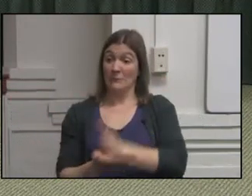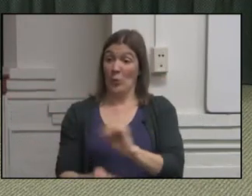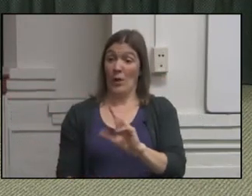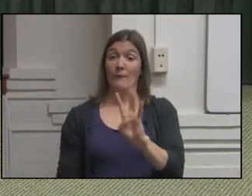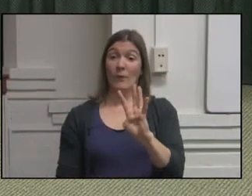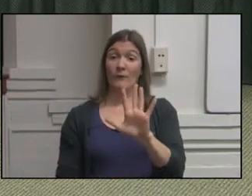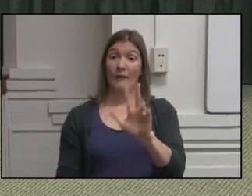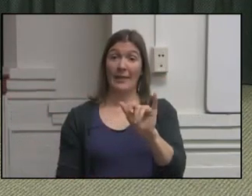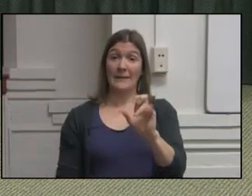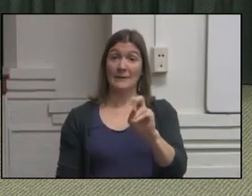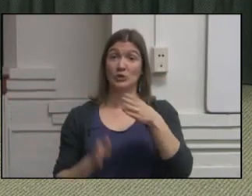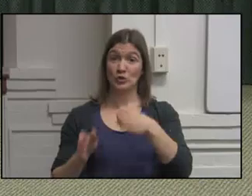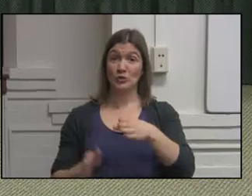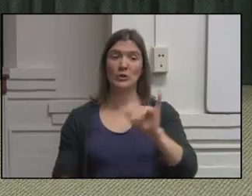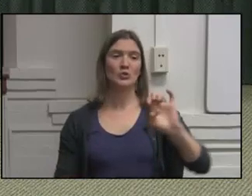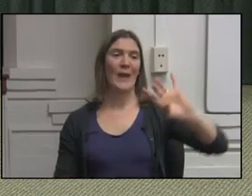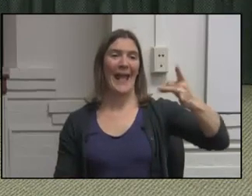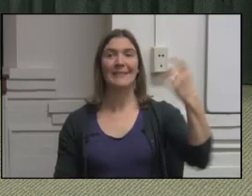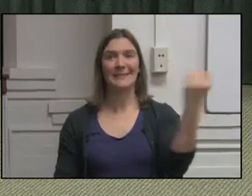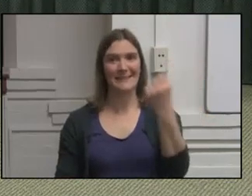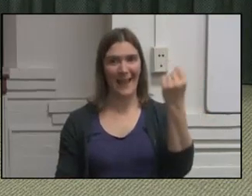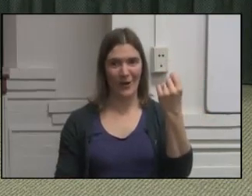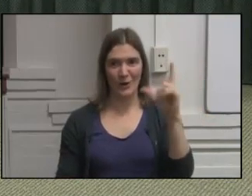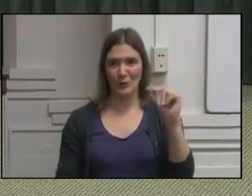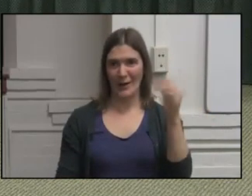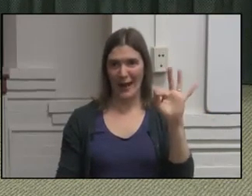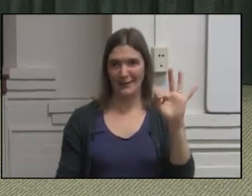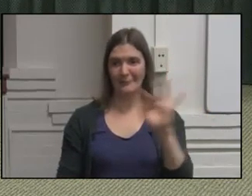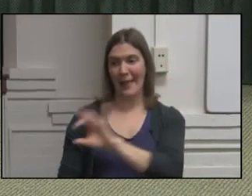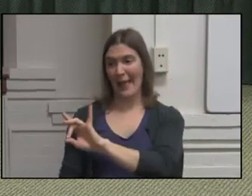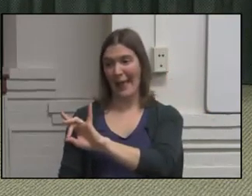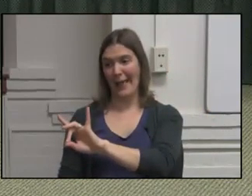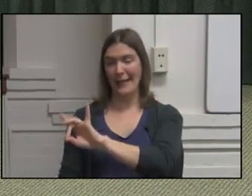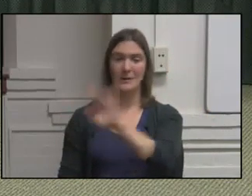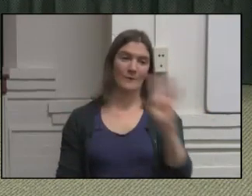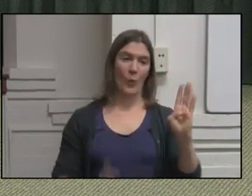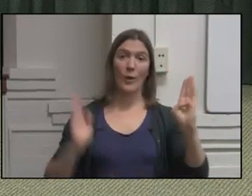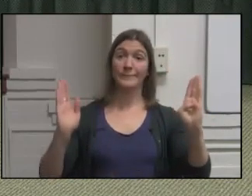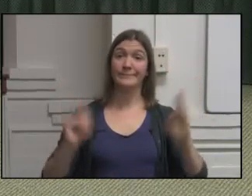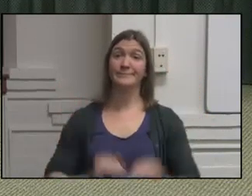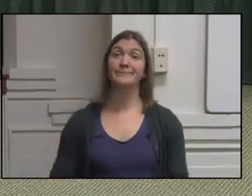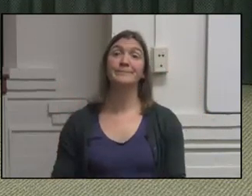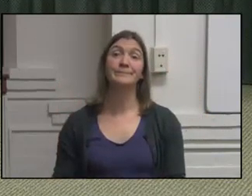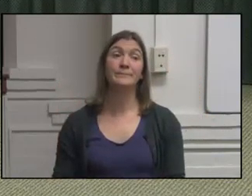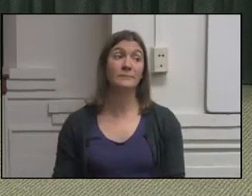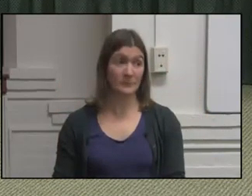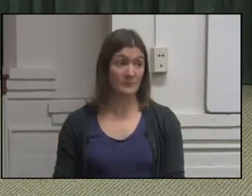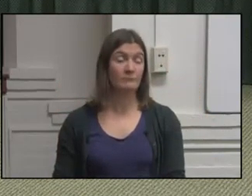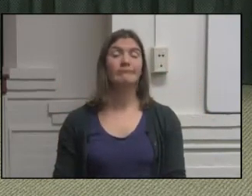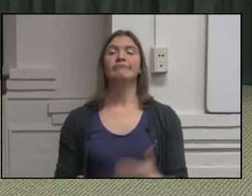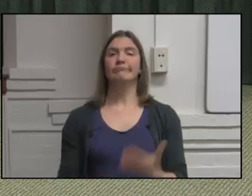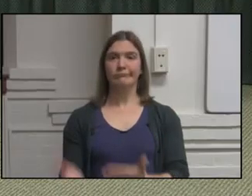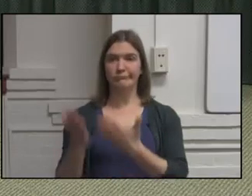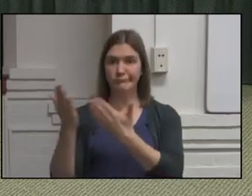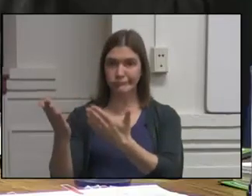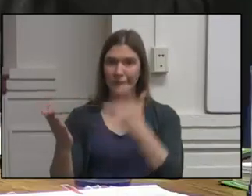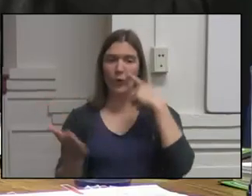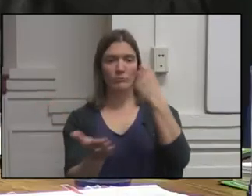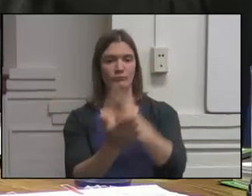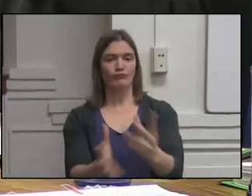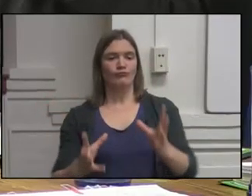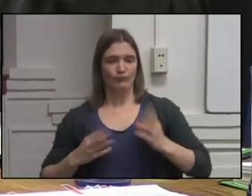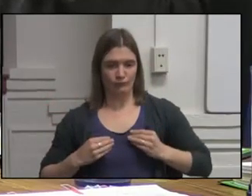on June 8th, 2019, between 8 a.m. and 4 p.m. Great. Liz has made the motion to